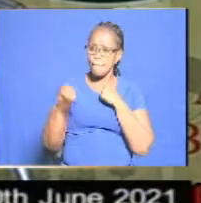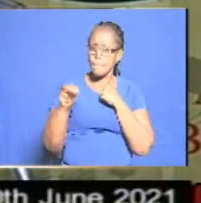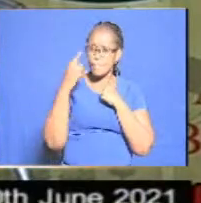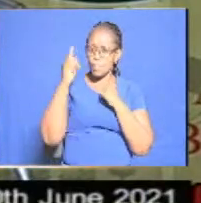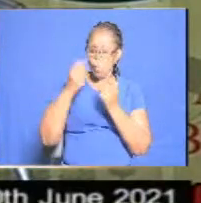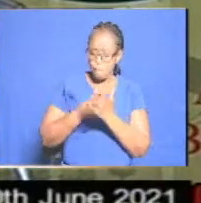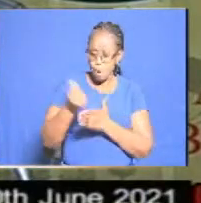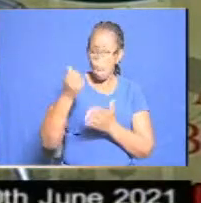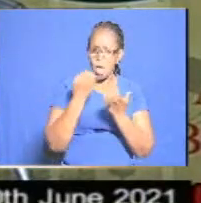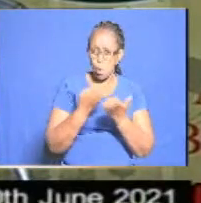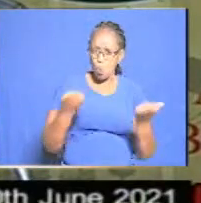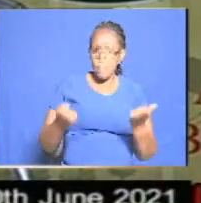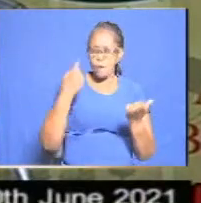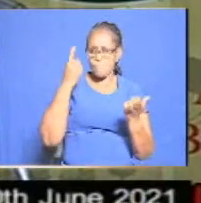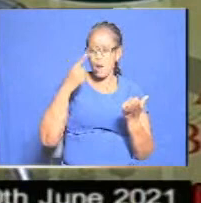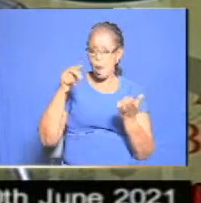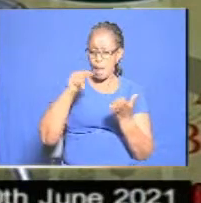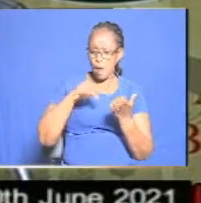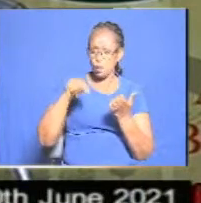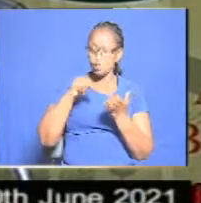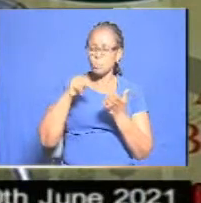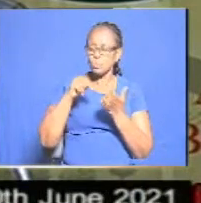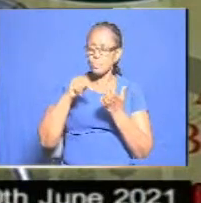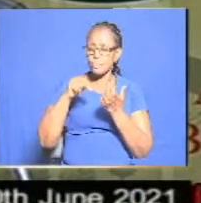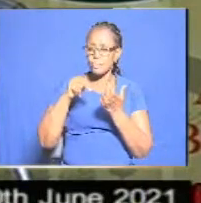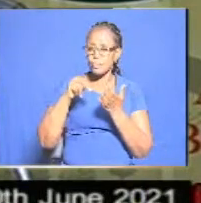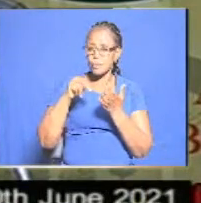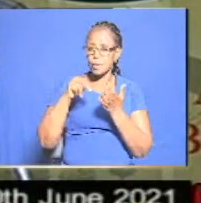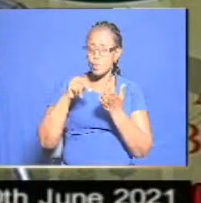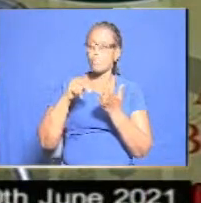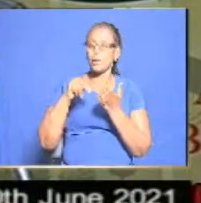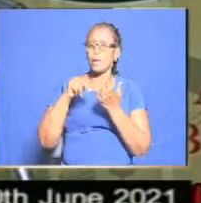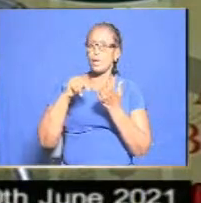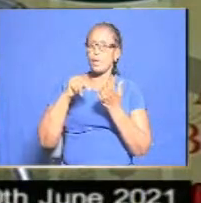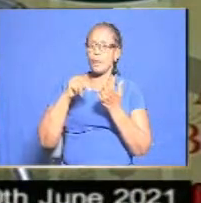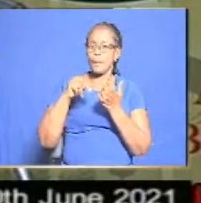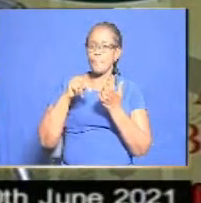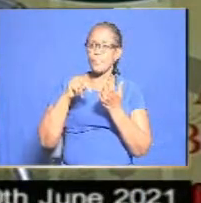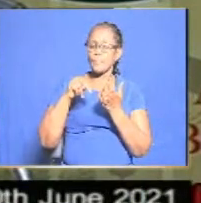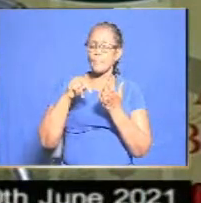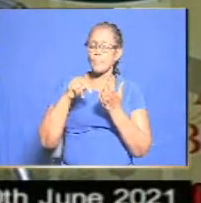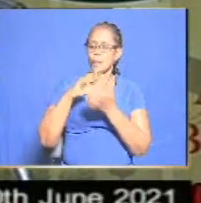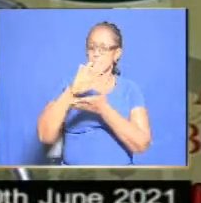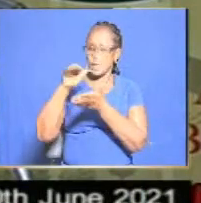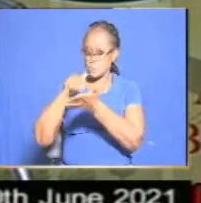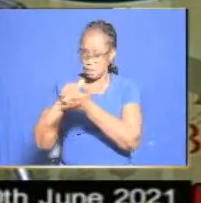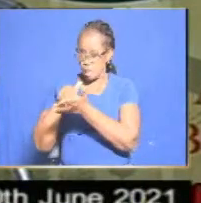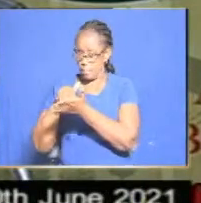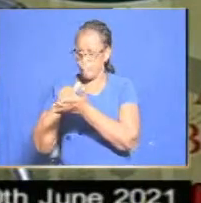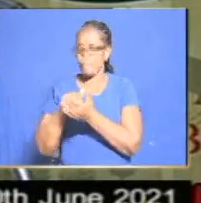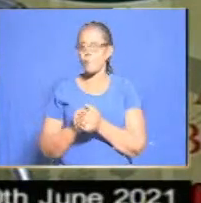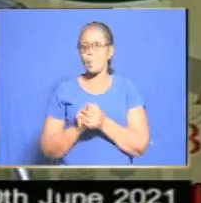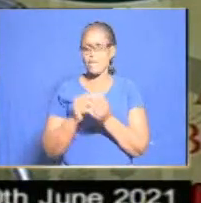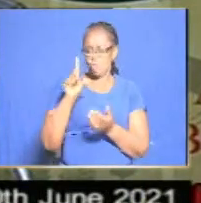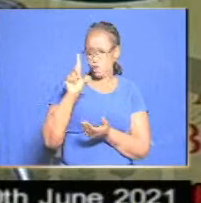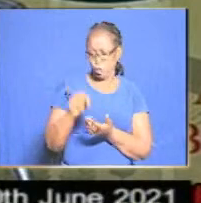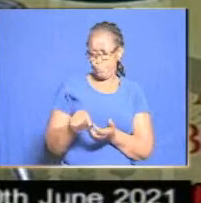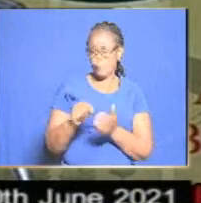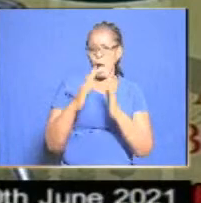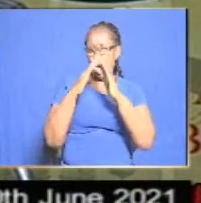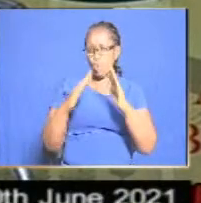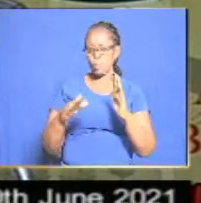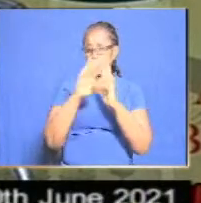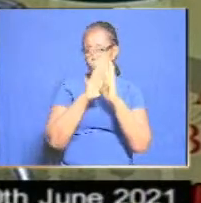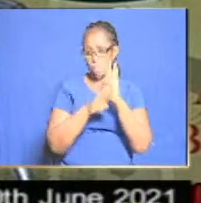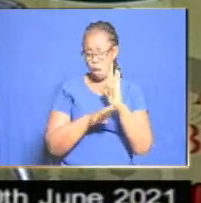of equipment at the National Blood Transfusion Center. Mr. Speaker, affordable housing program is a